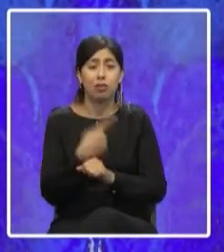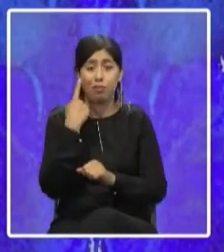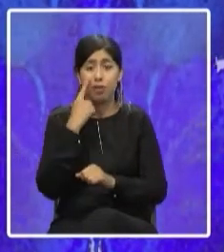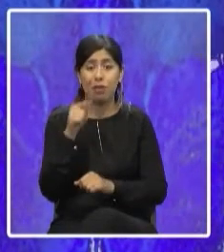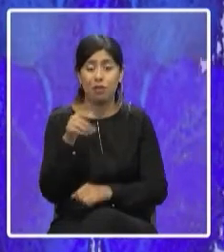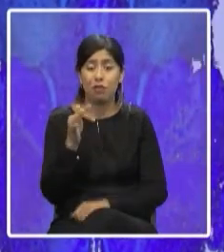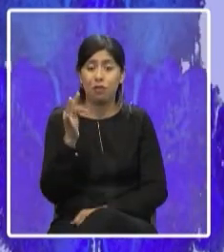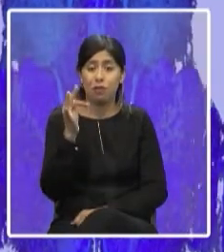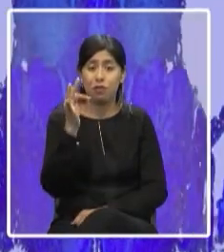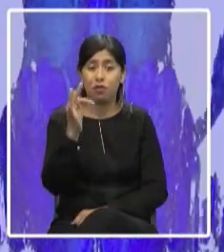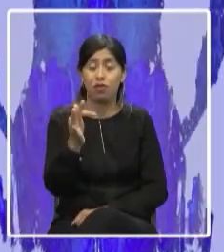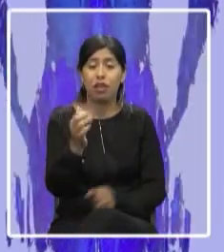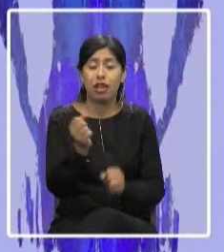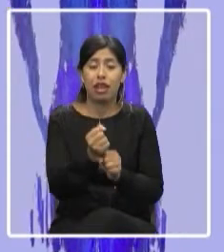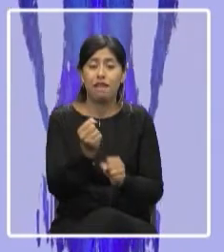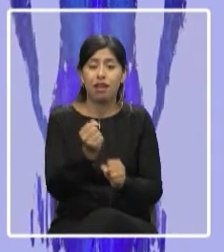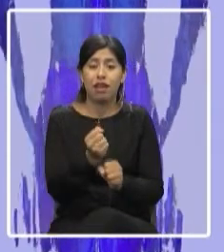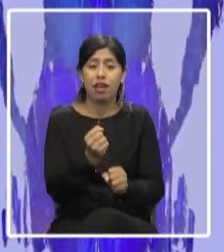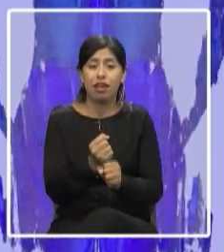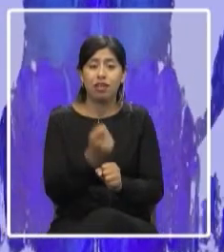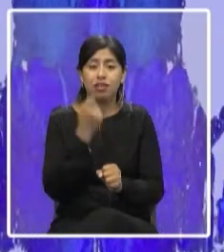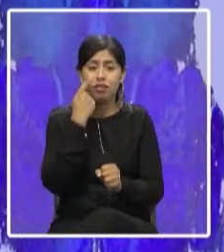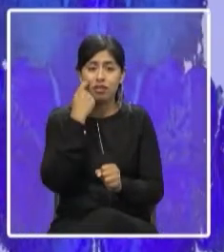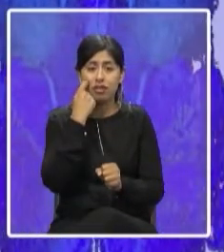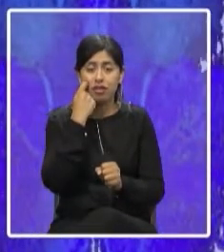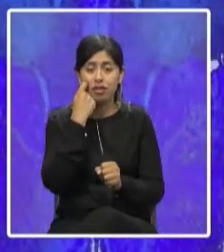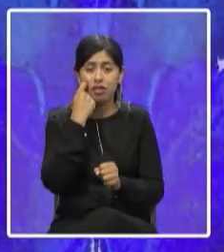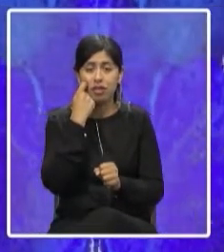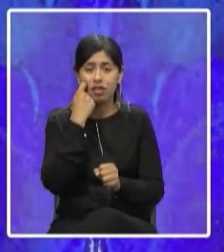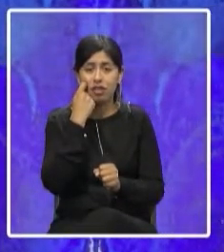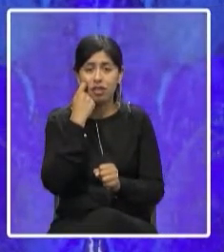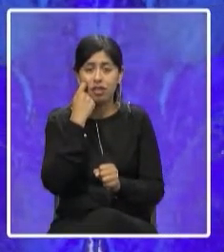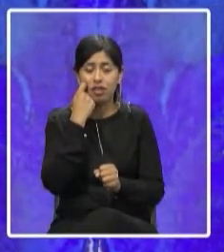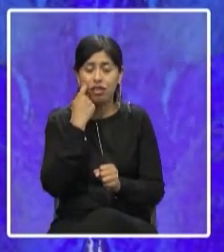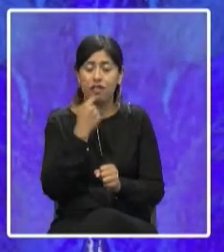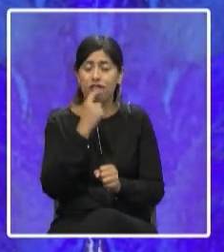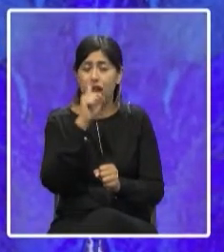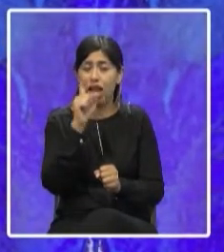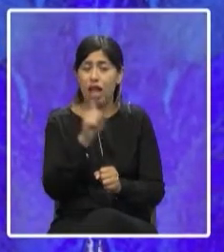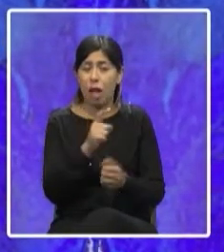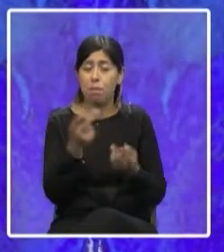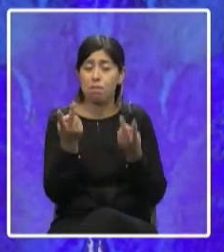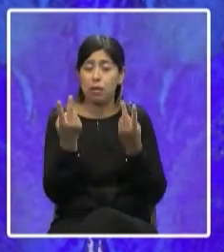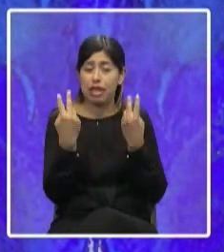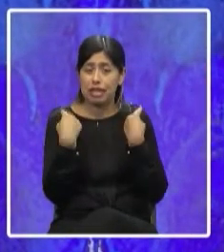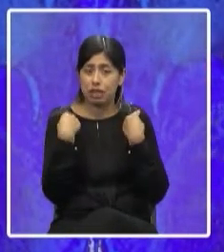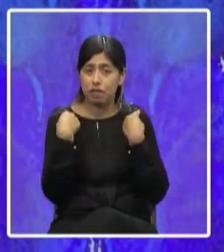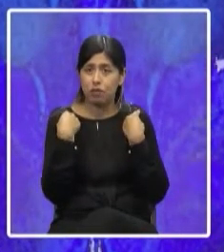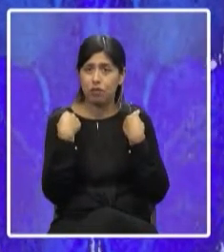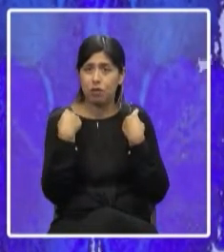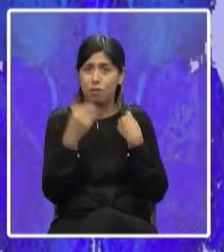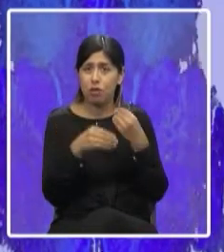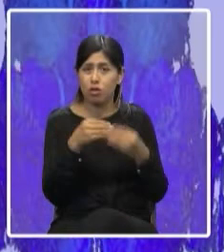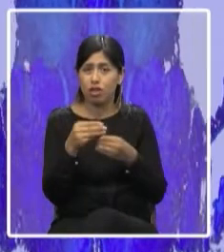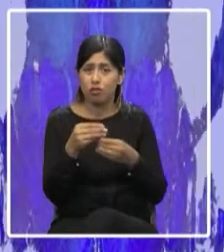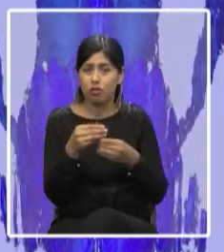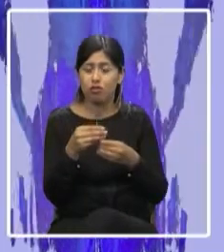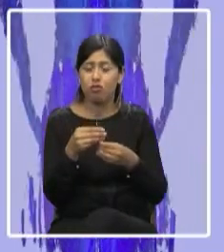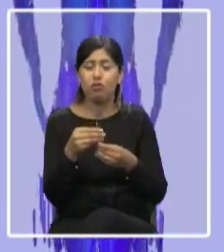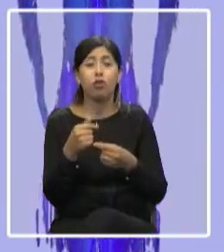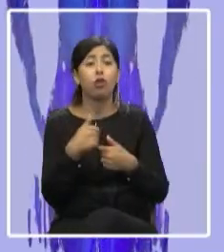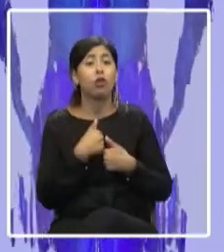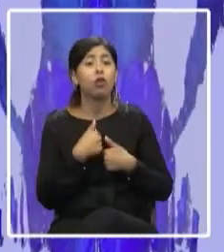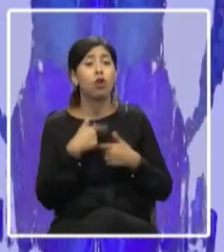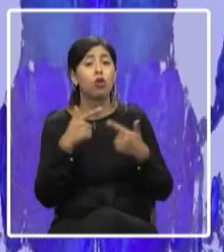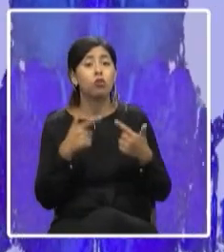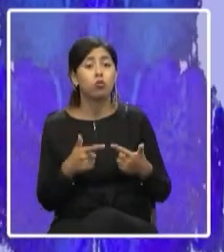answer is no. So I had the privilege of co-leading the MIT task force on